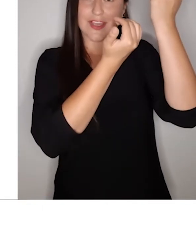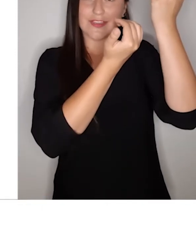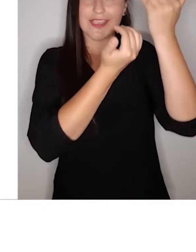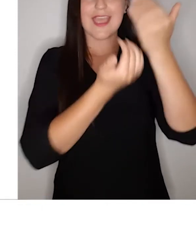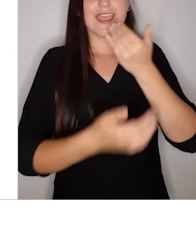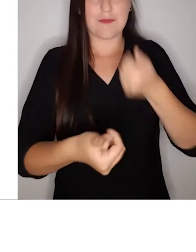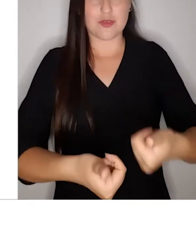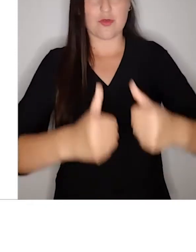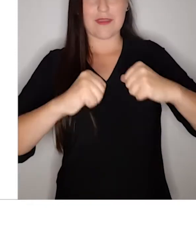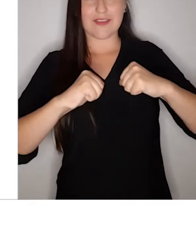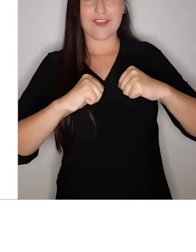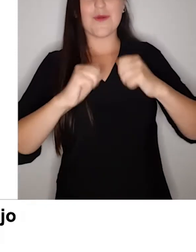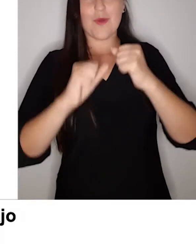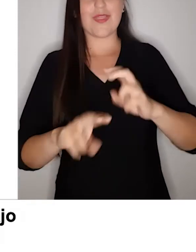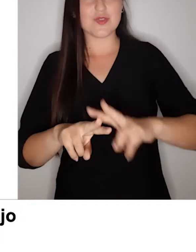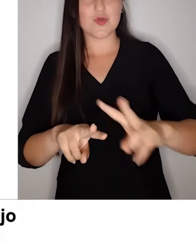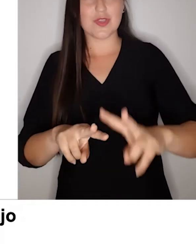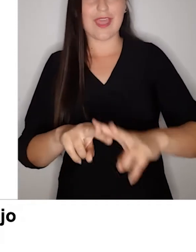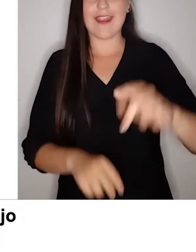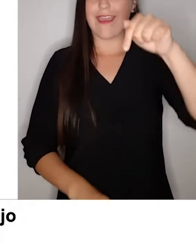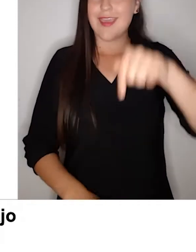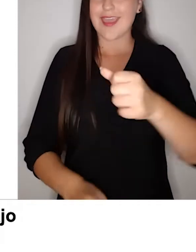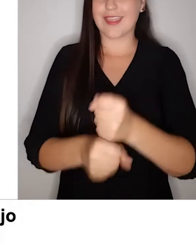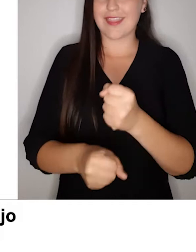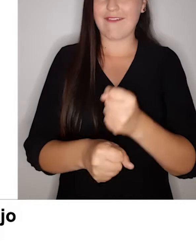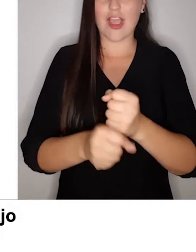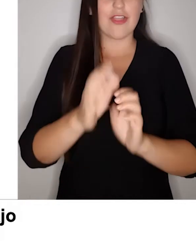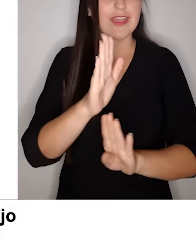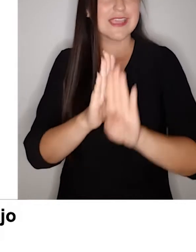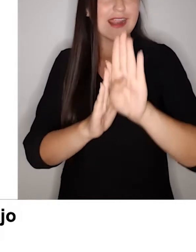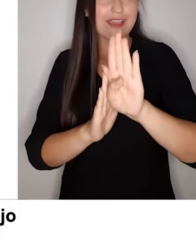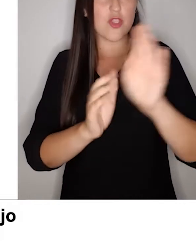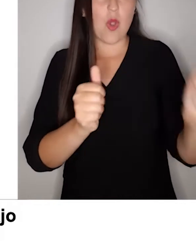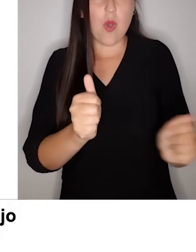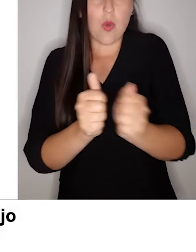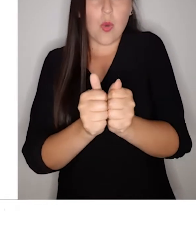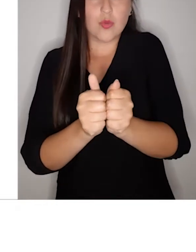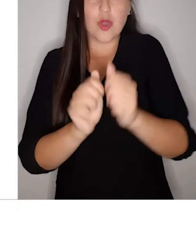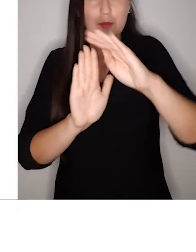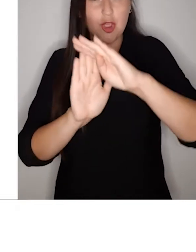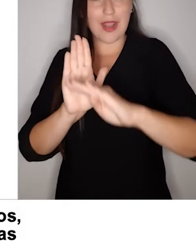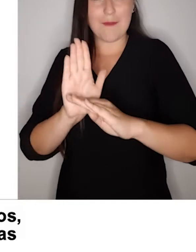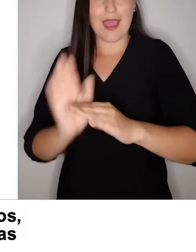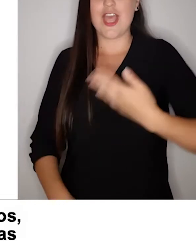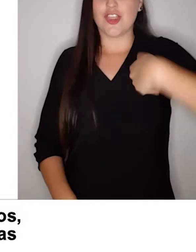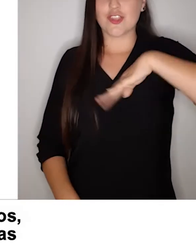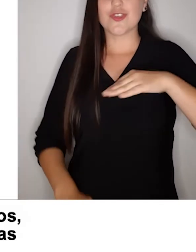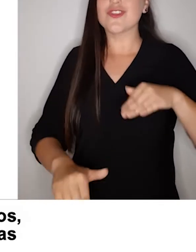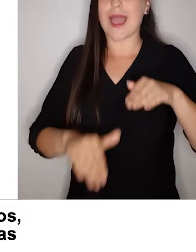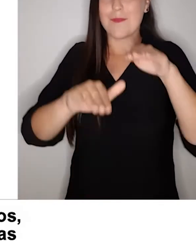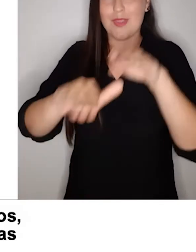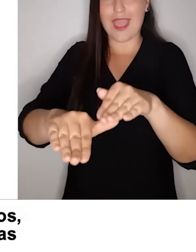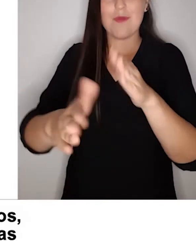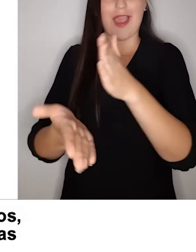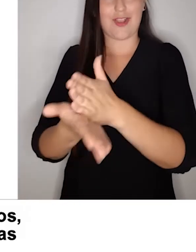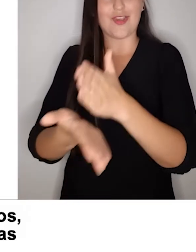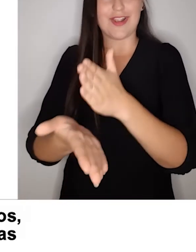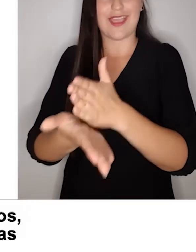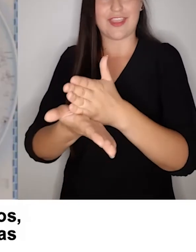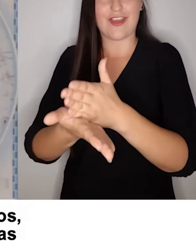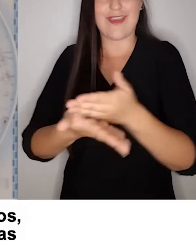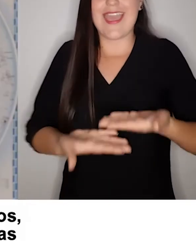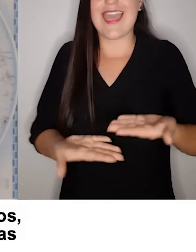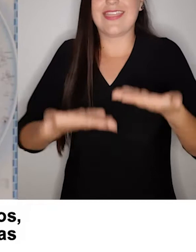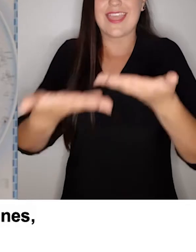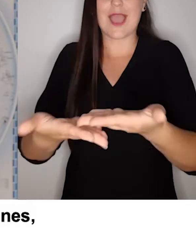challenges. So through this development work with Dembra, we support the schools, we give some